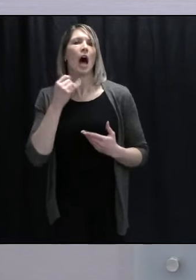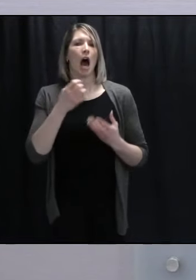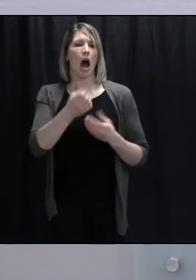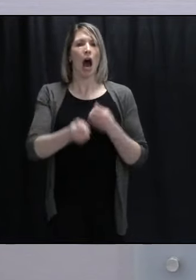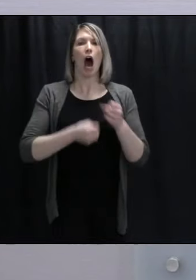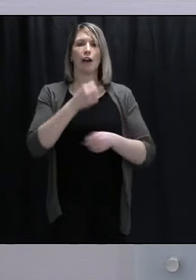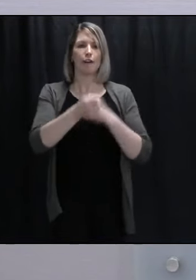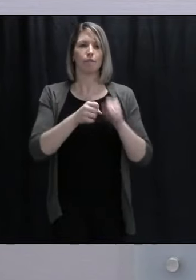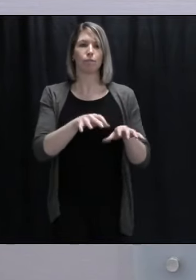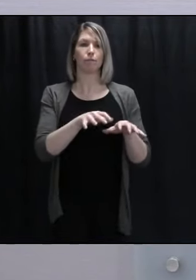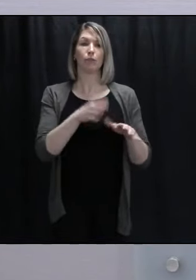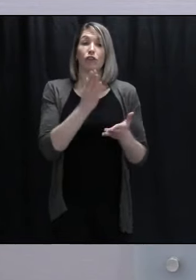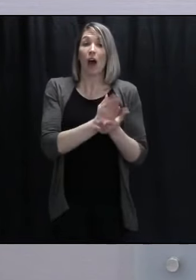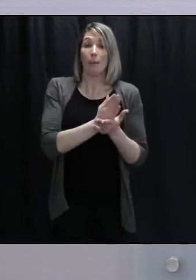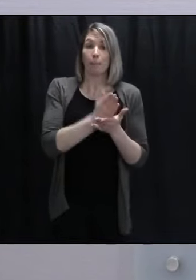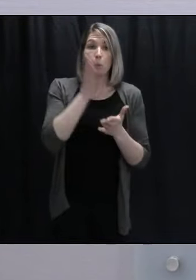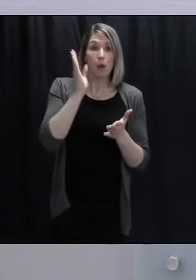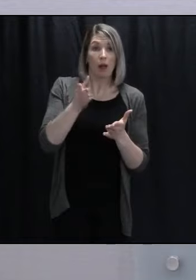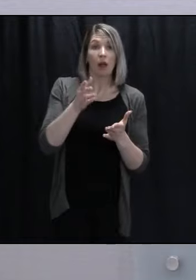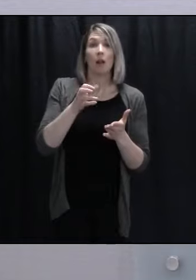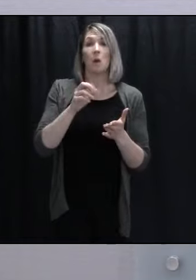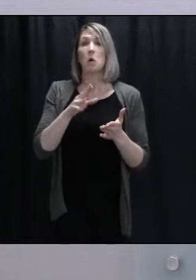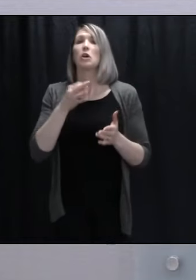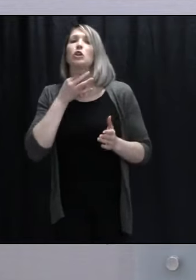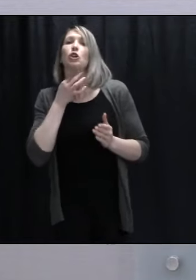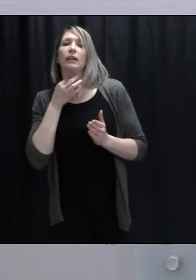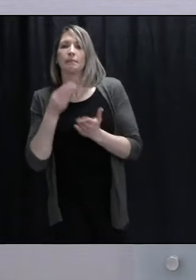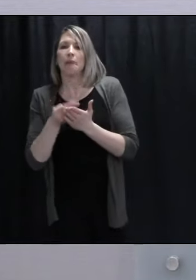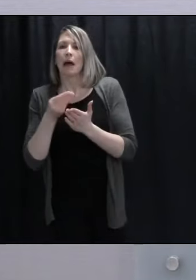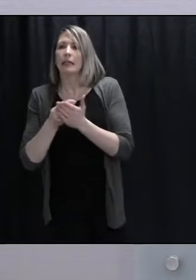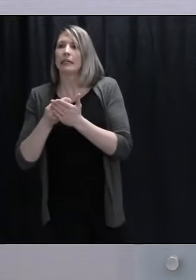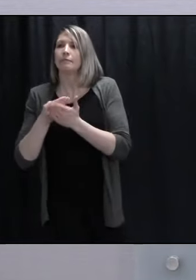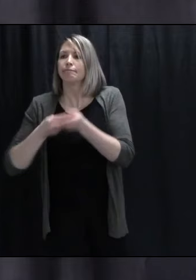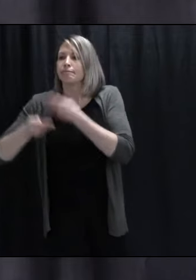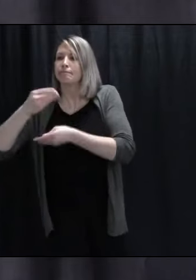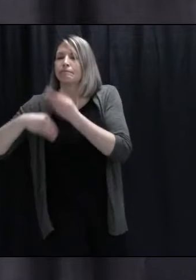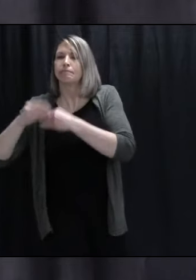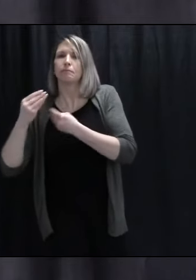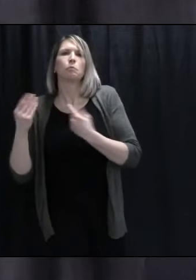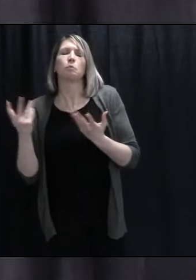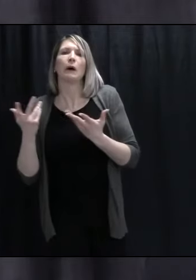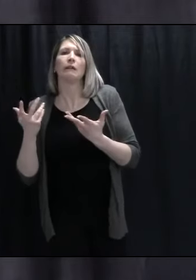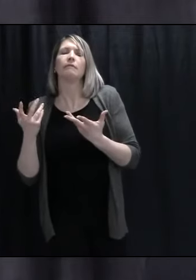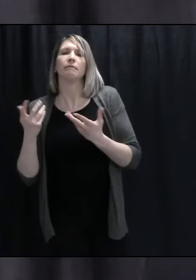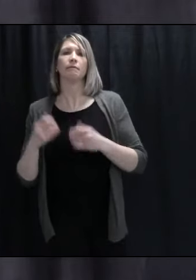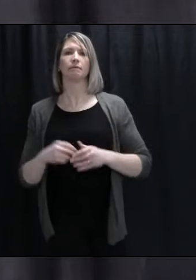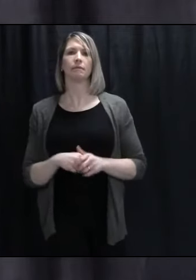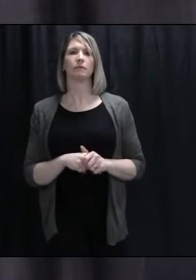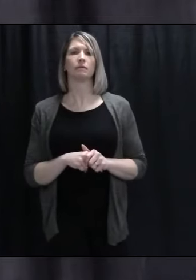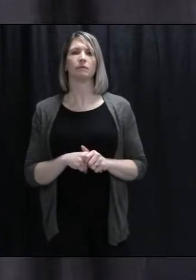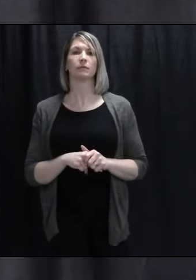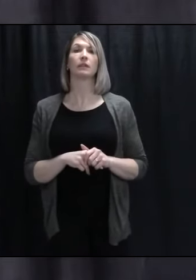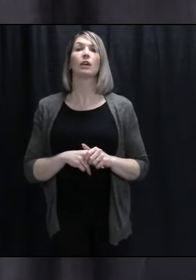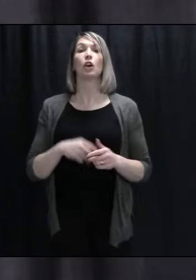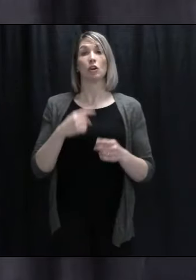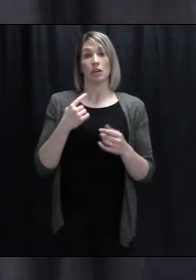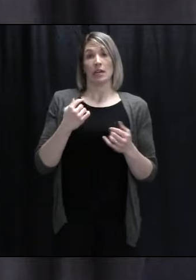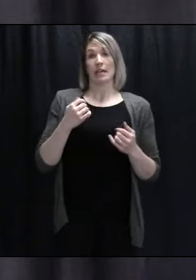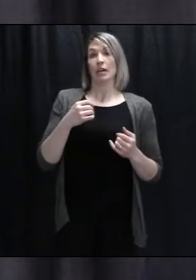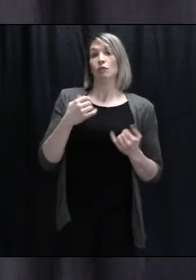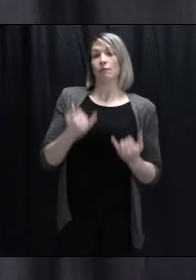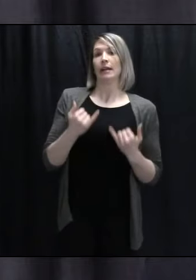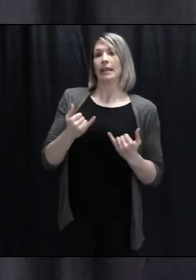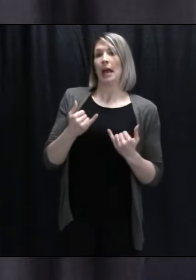in? Well, what we've been put in place is making sure that we redirect as much money as we can into the healthcare